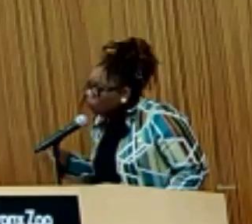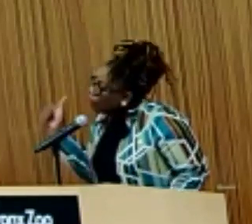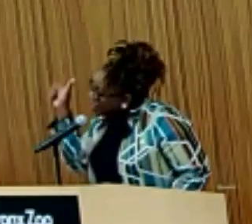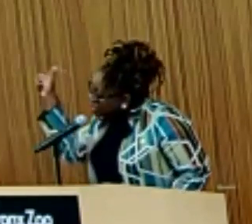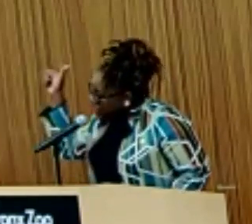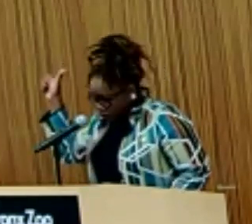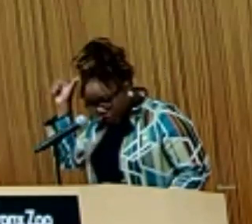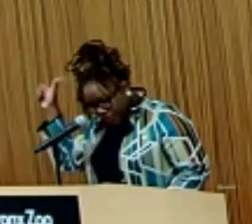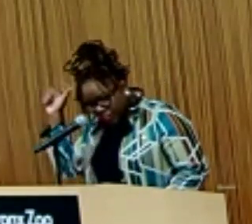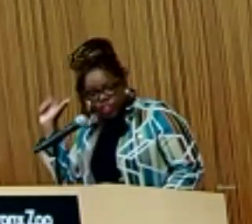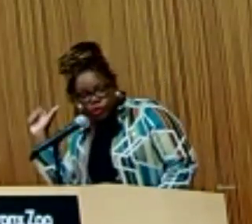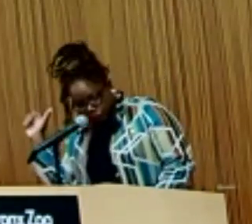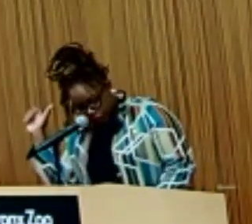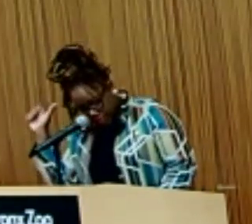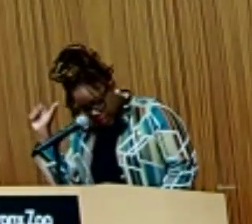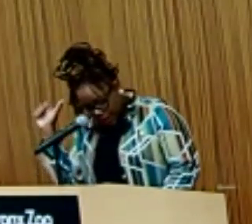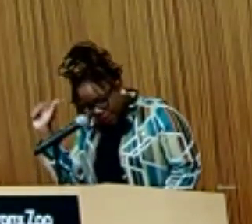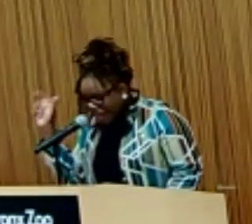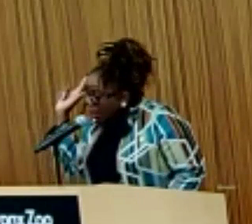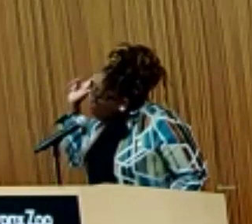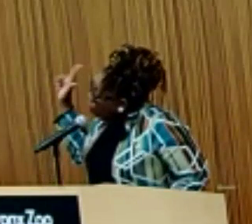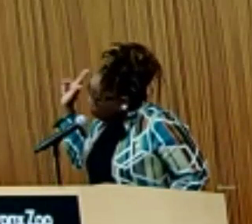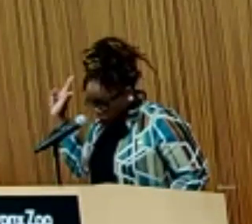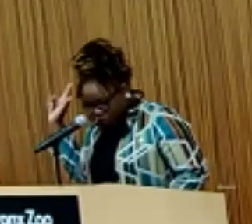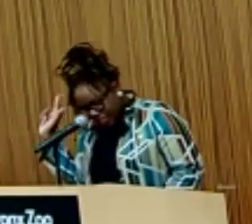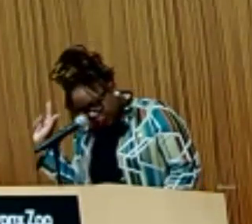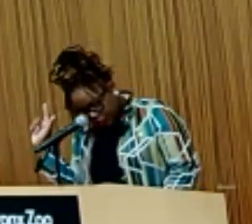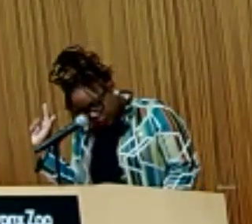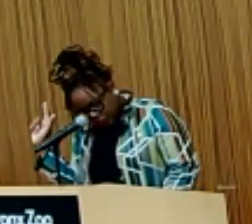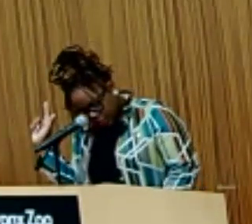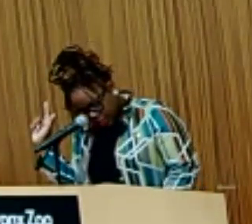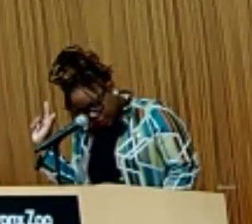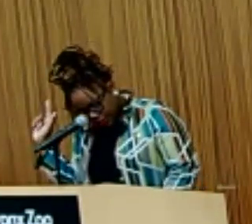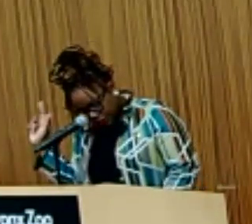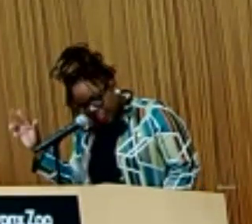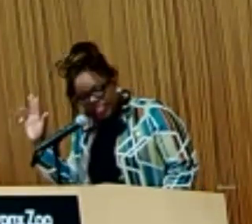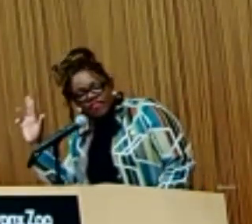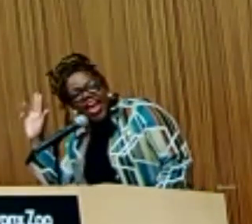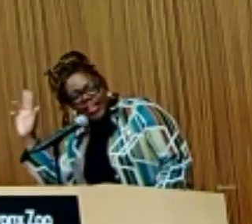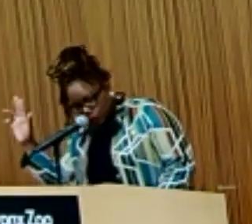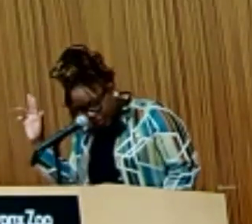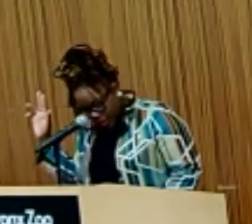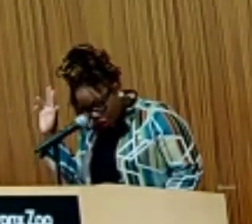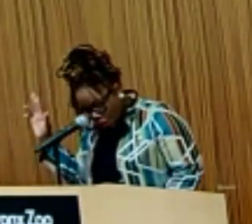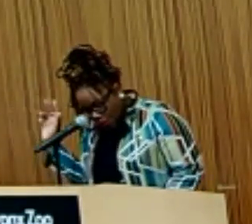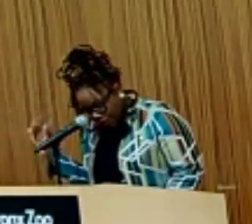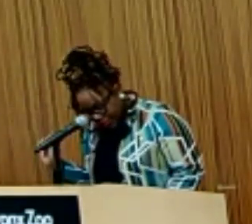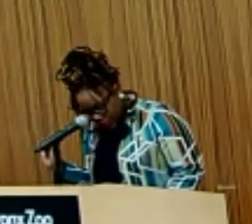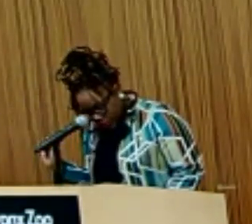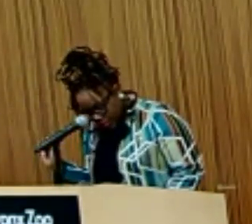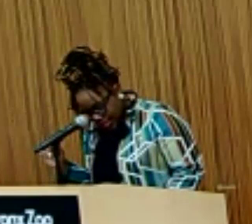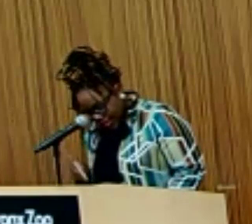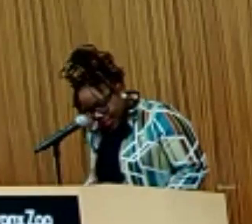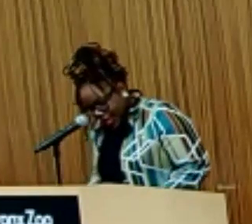can rent where they choose buy a home where they choose receive accurate home